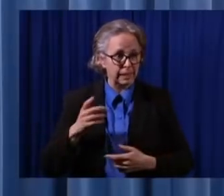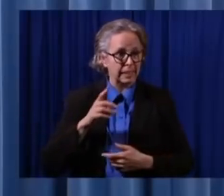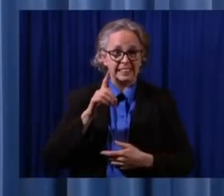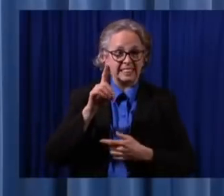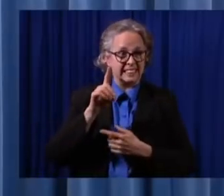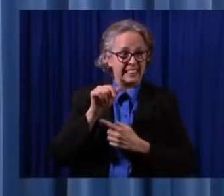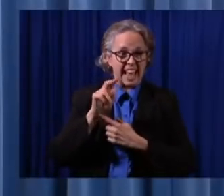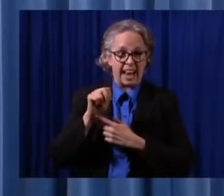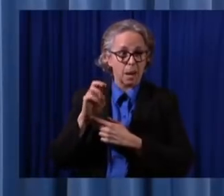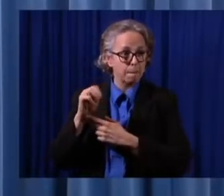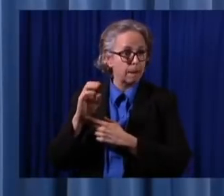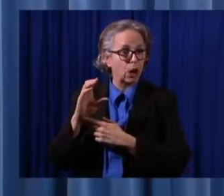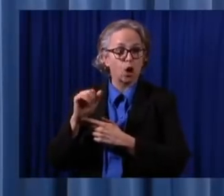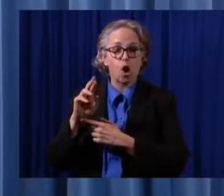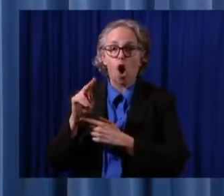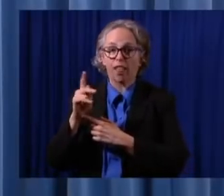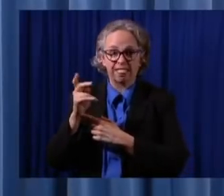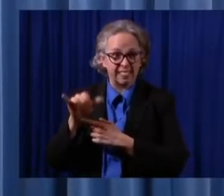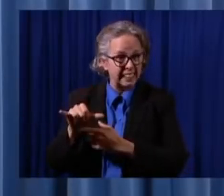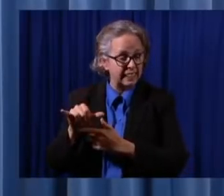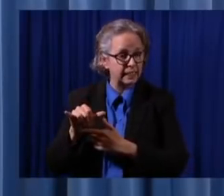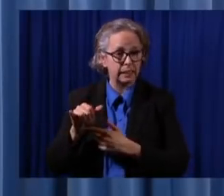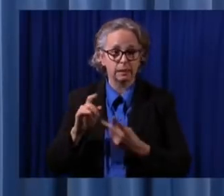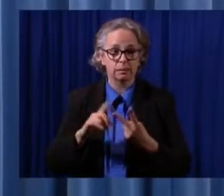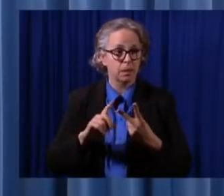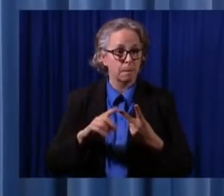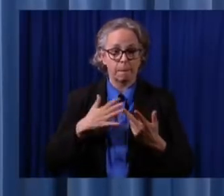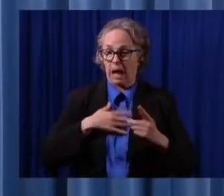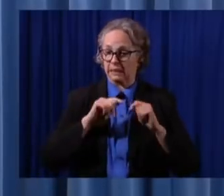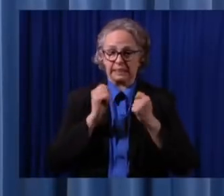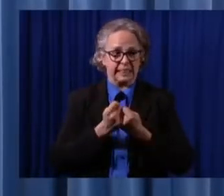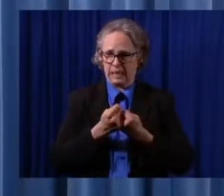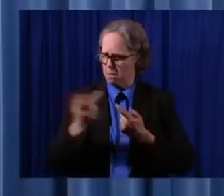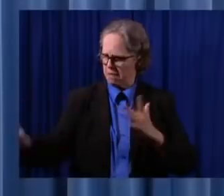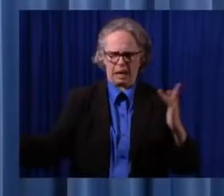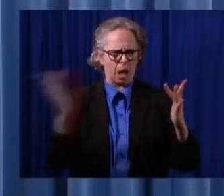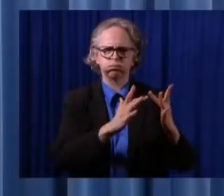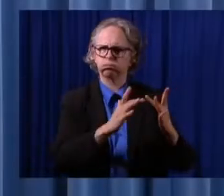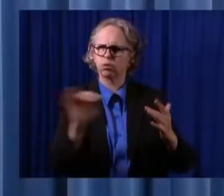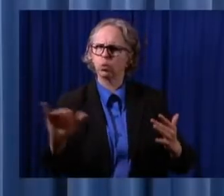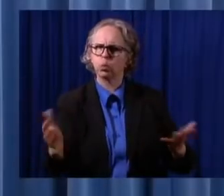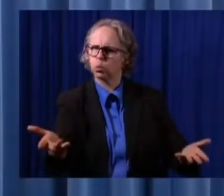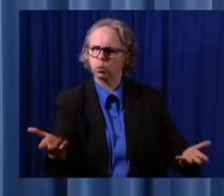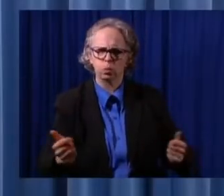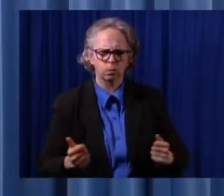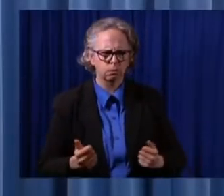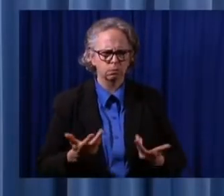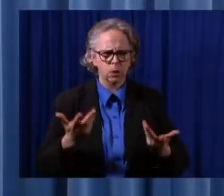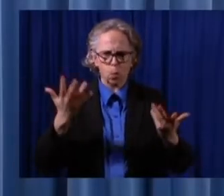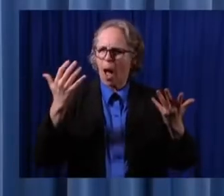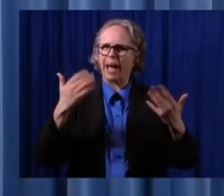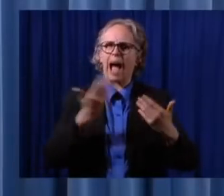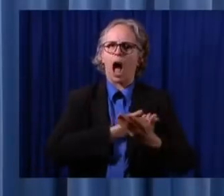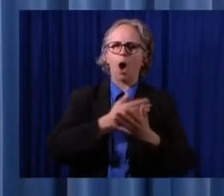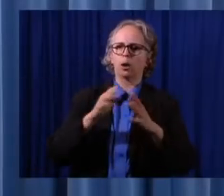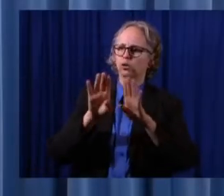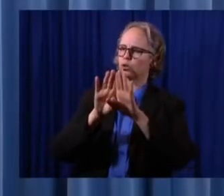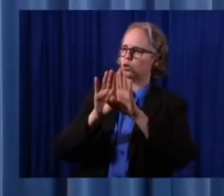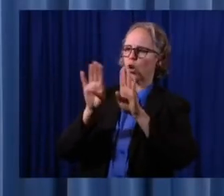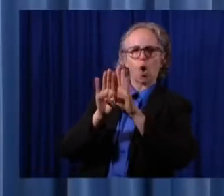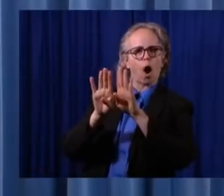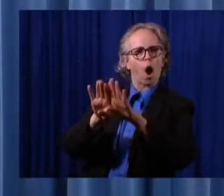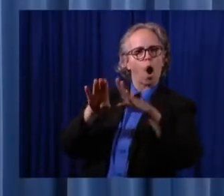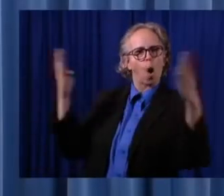Andy. And so, our door is open. This is a work in progress. This is something where